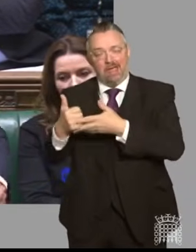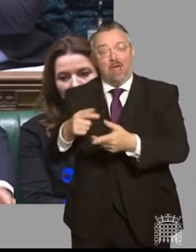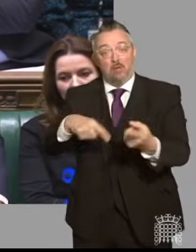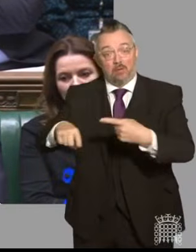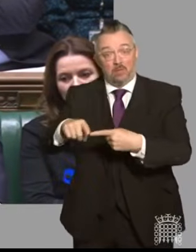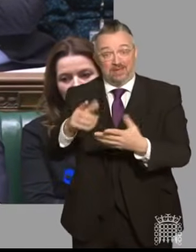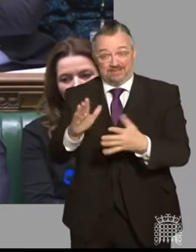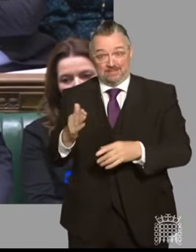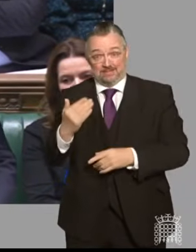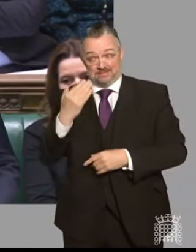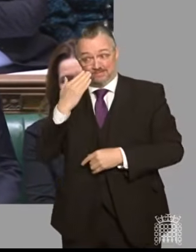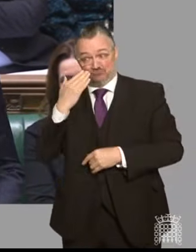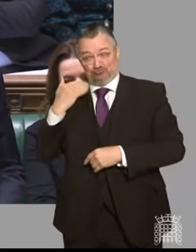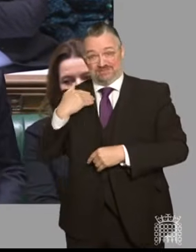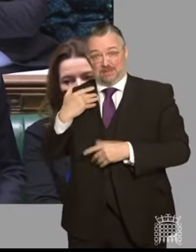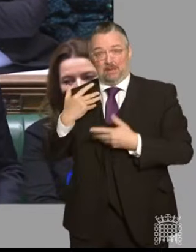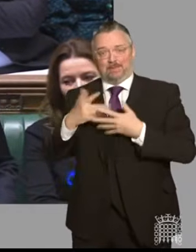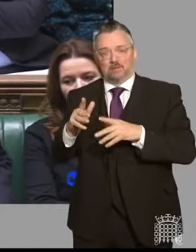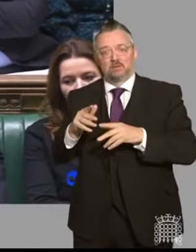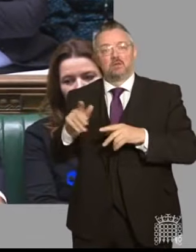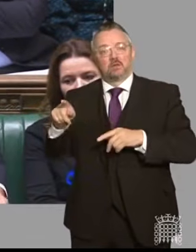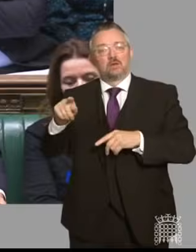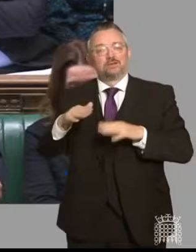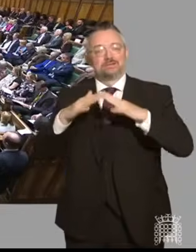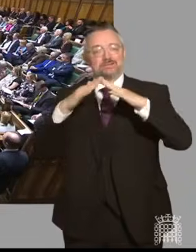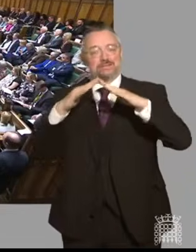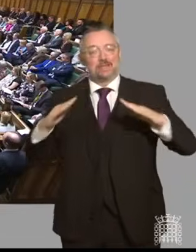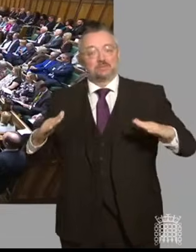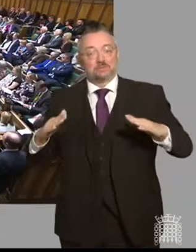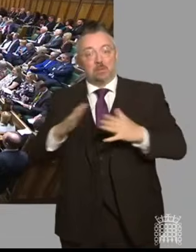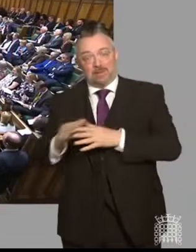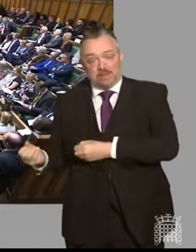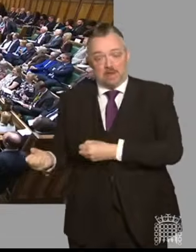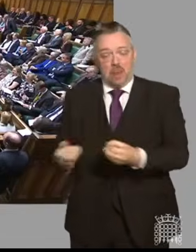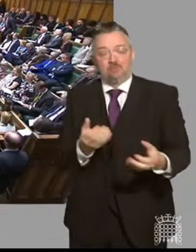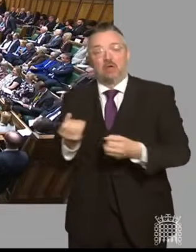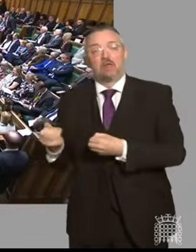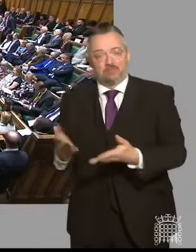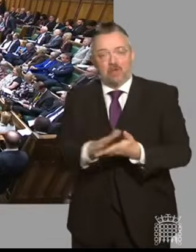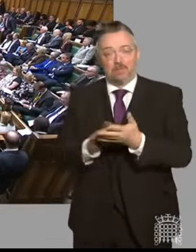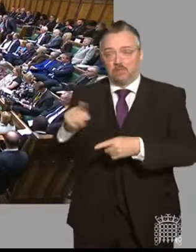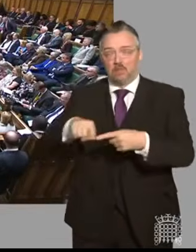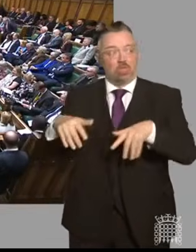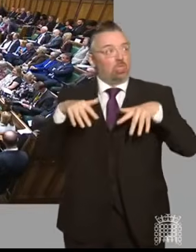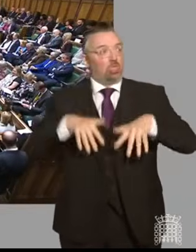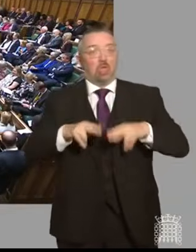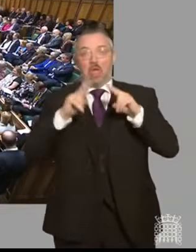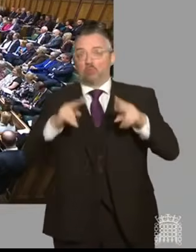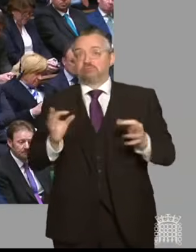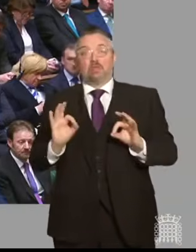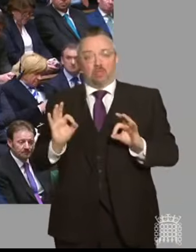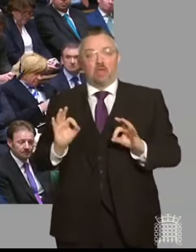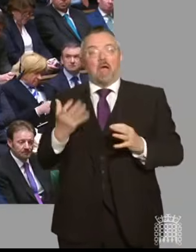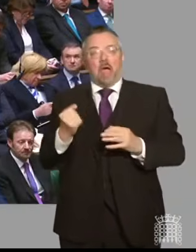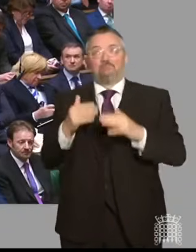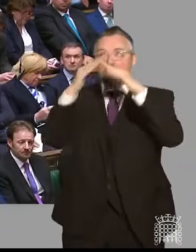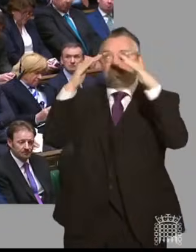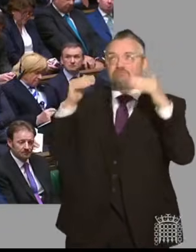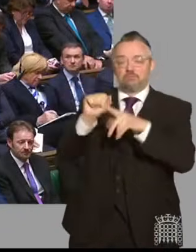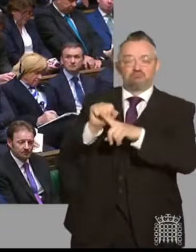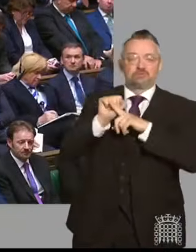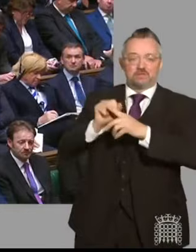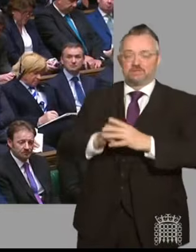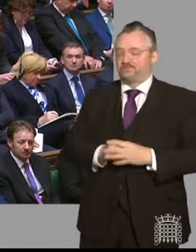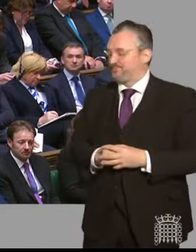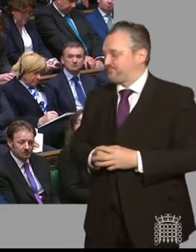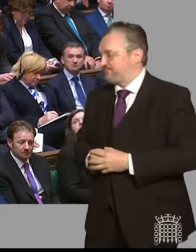Gaza, which are providing much-needed shelter for very vulnerable people. Rob Butler. Thank you, Mr. Speaker. Key to the much-needed regeneration